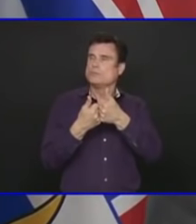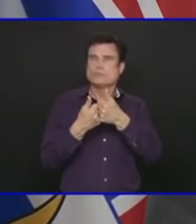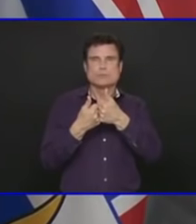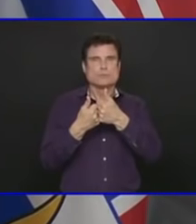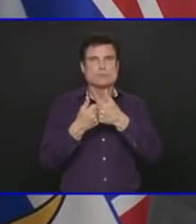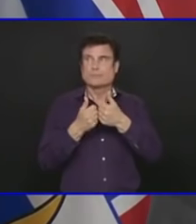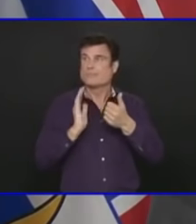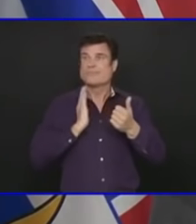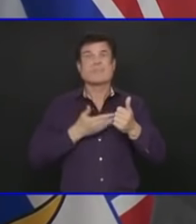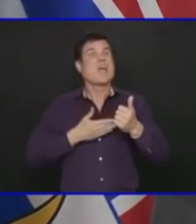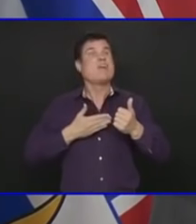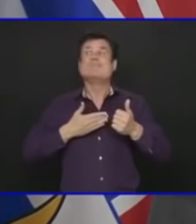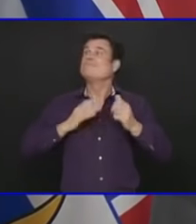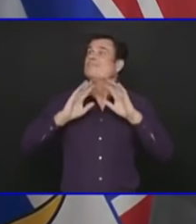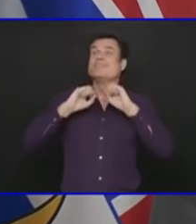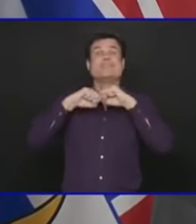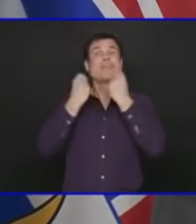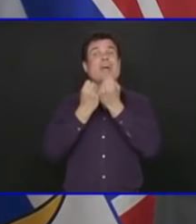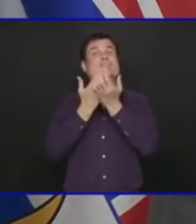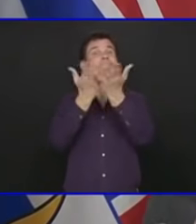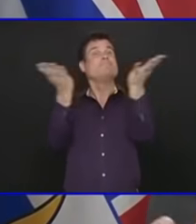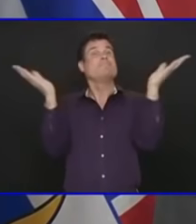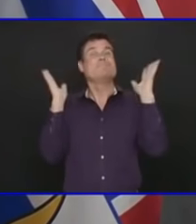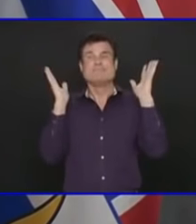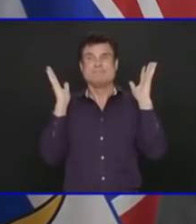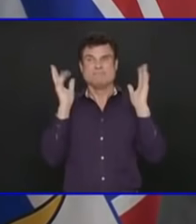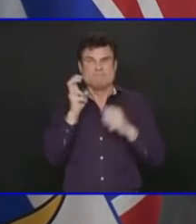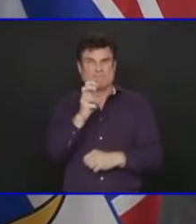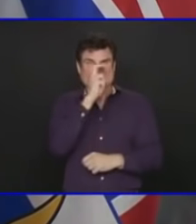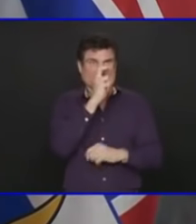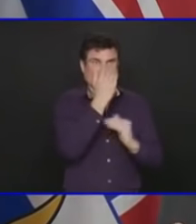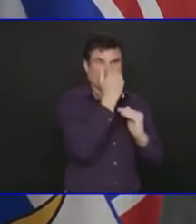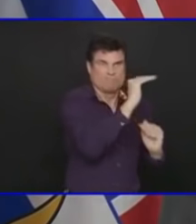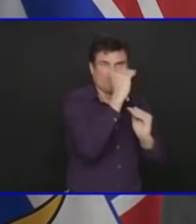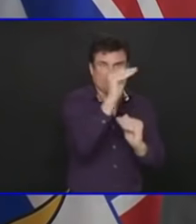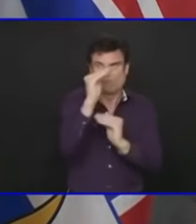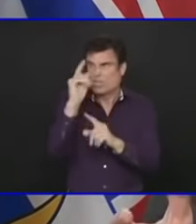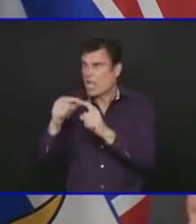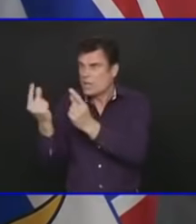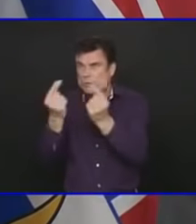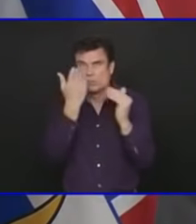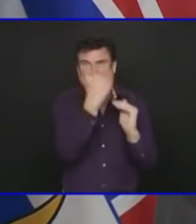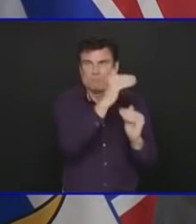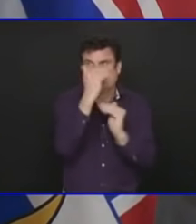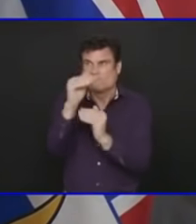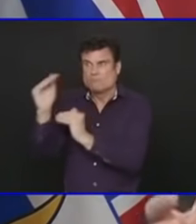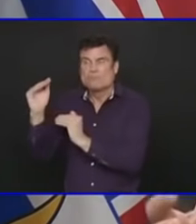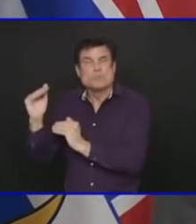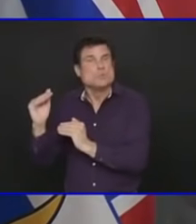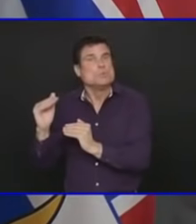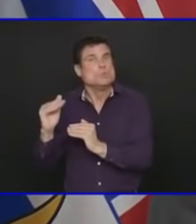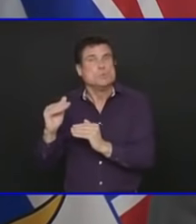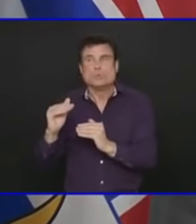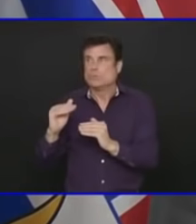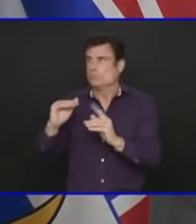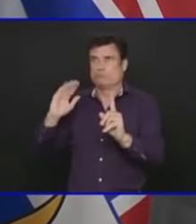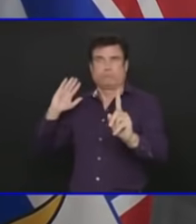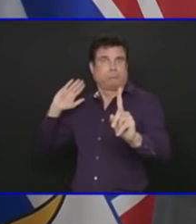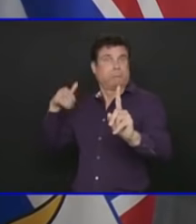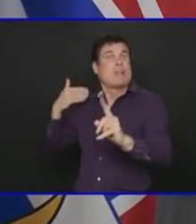our lifetime. We've never had to take actions to restrict our interactions so much. We've never